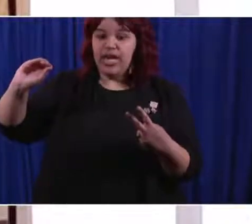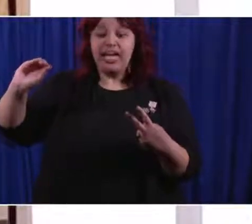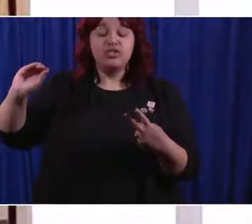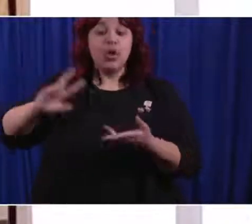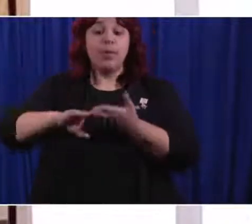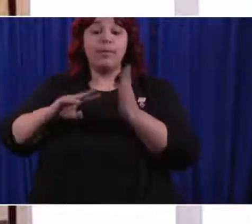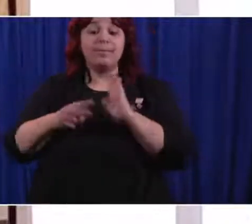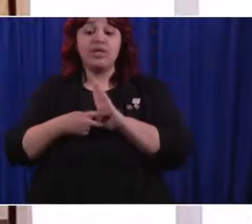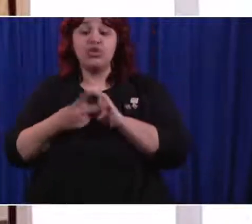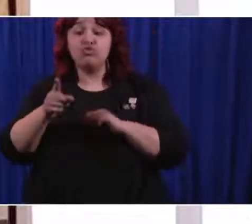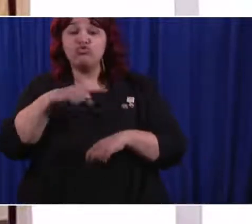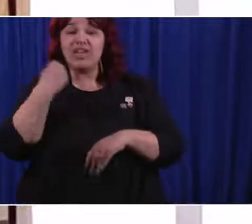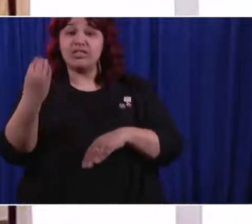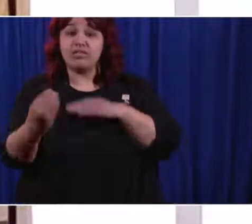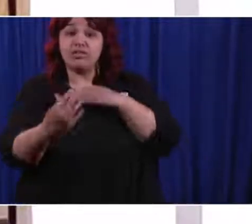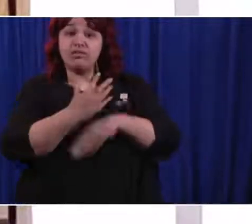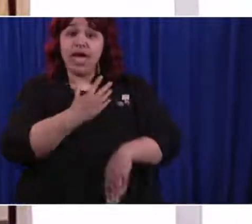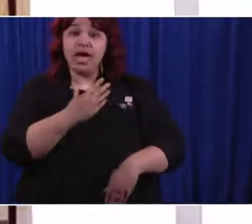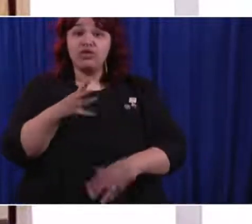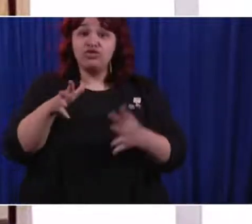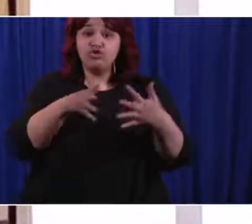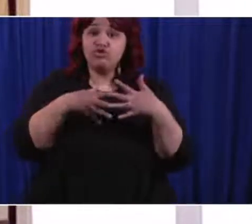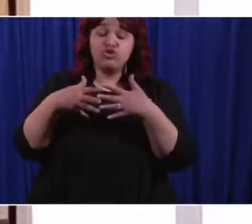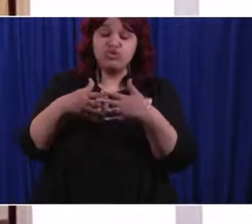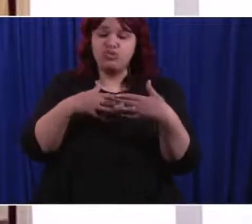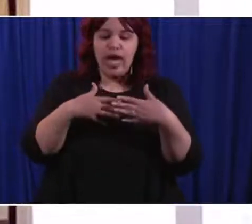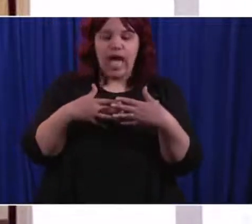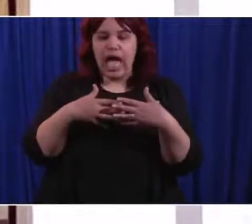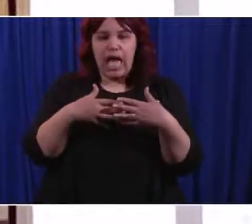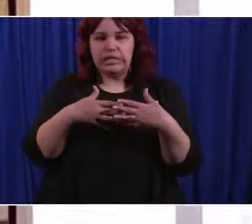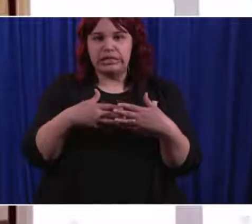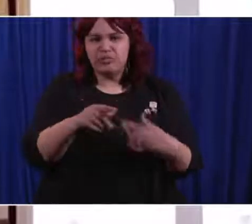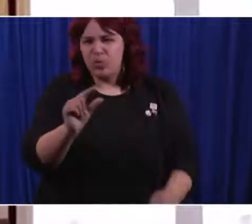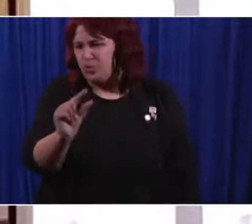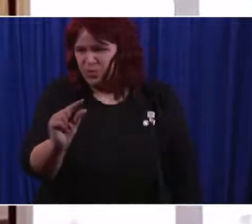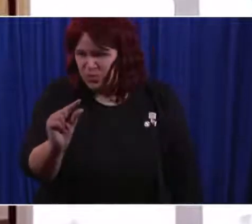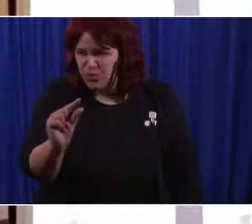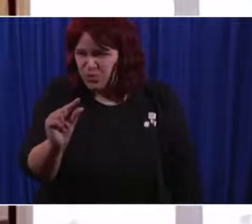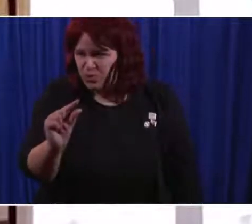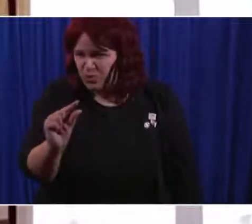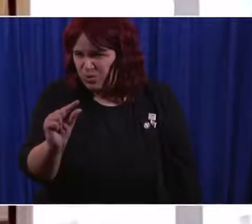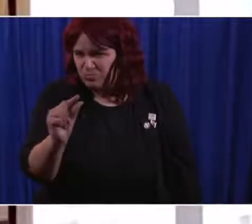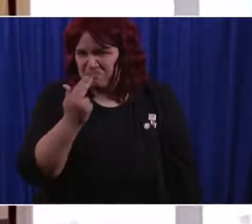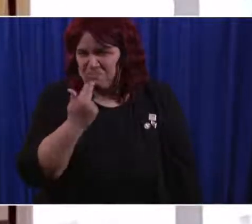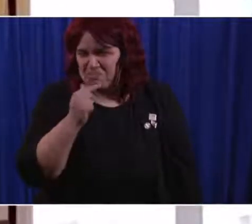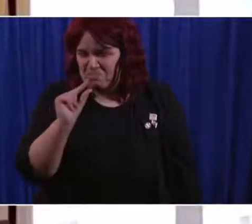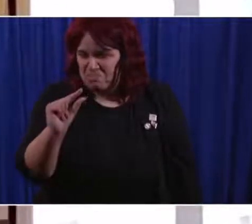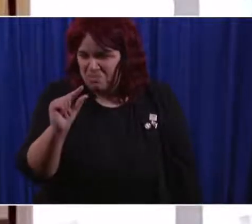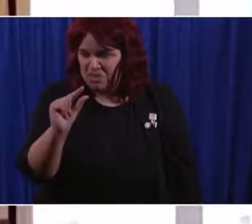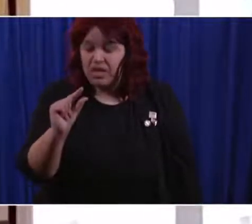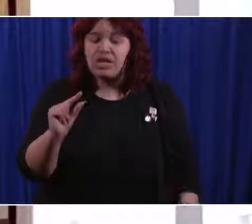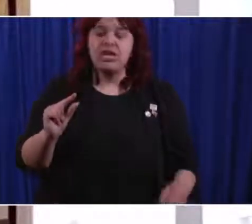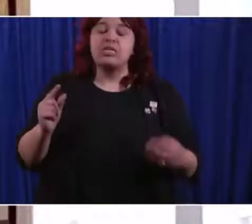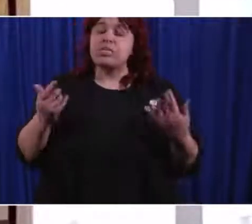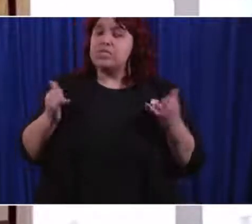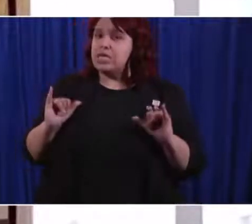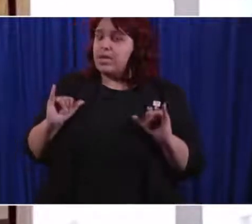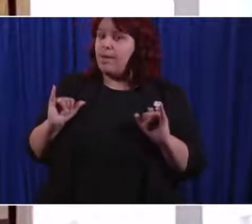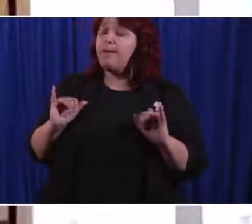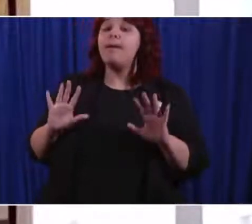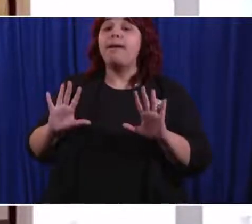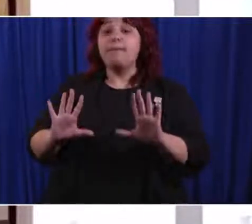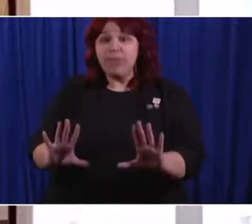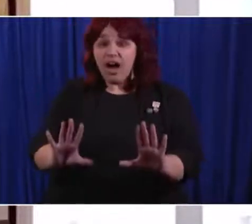low. However, it's not absent. And the Ohio Department of Health began receiving notification